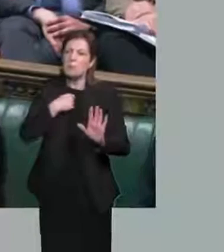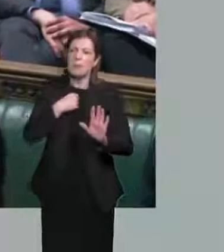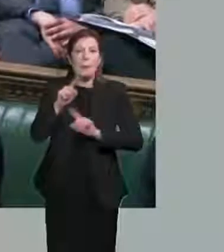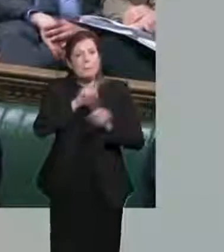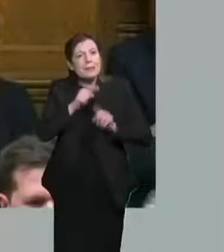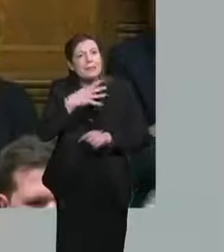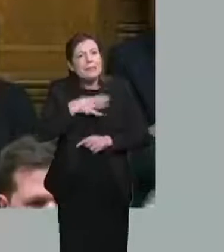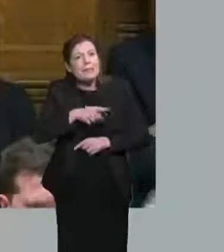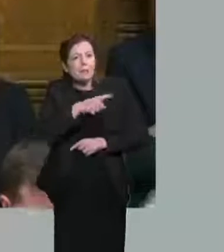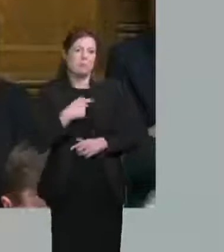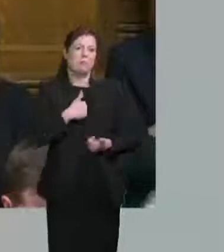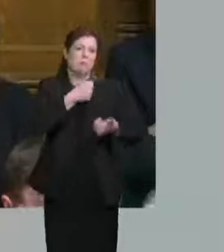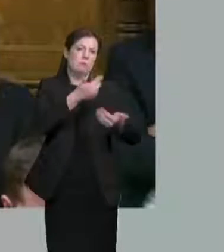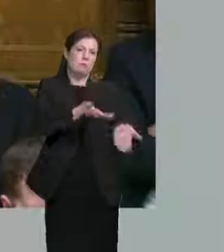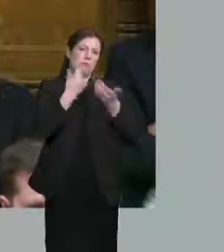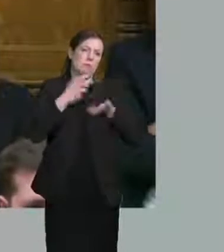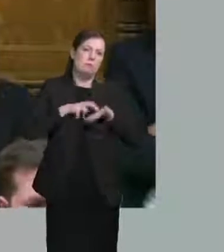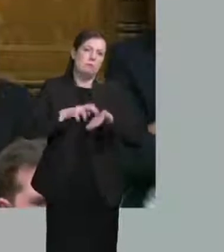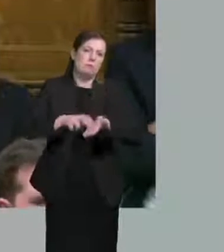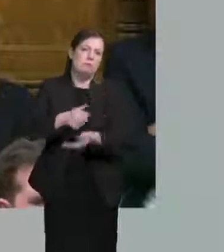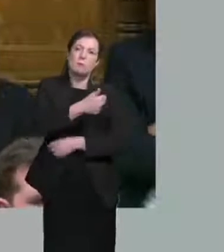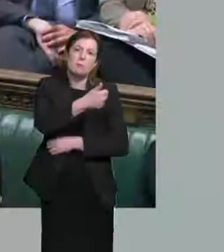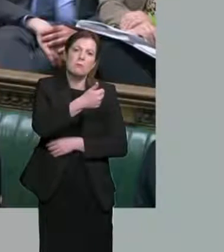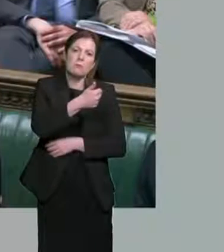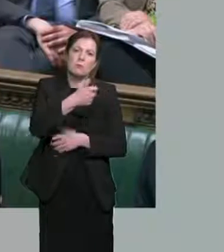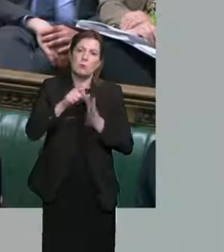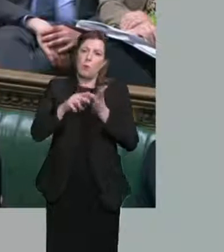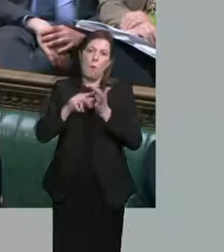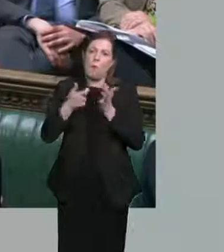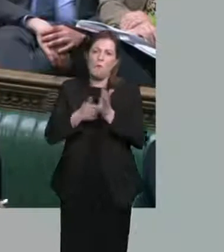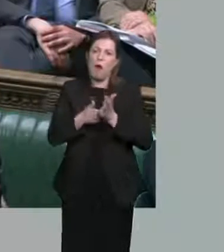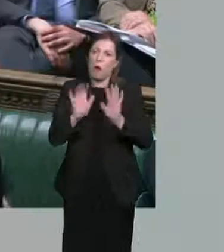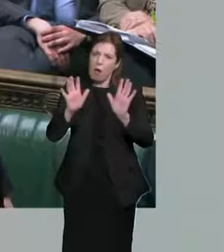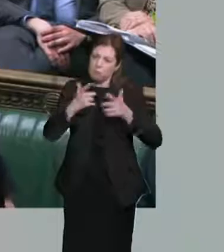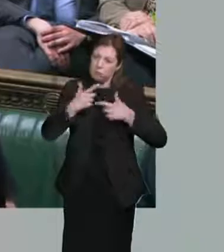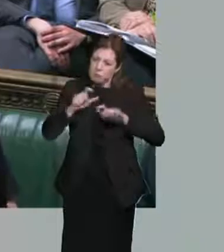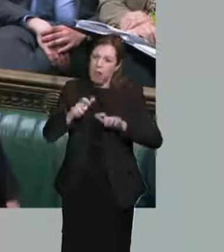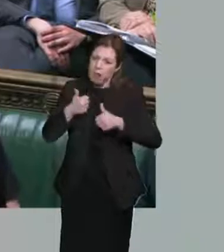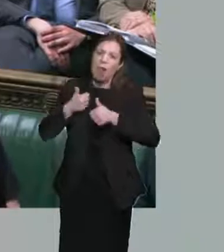the meetings she needs to make sure that Dover, we continue with all our fantastic